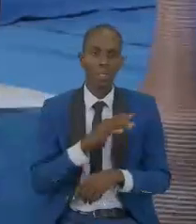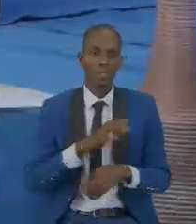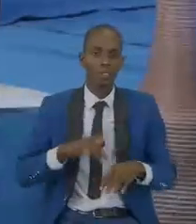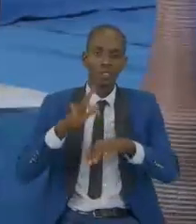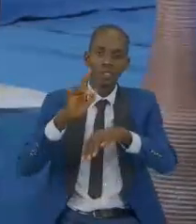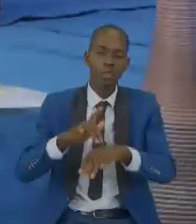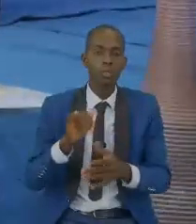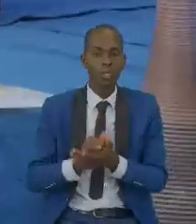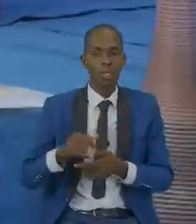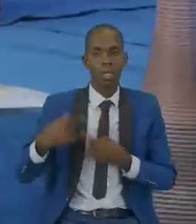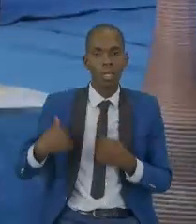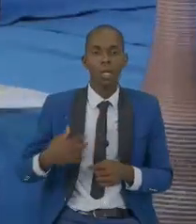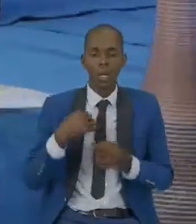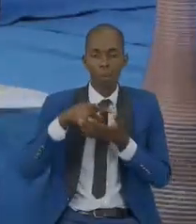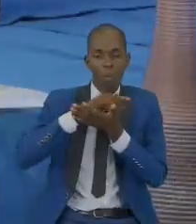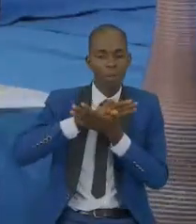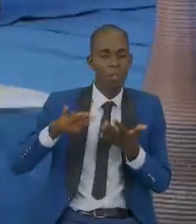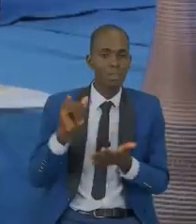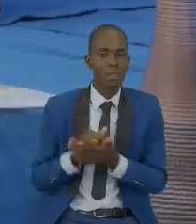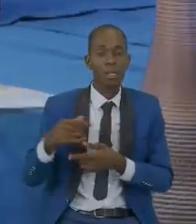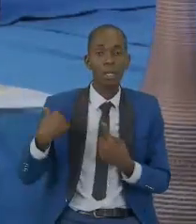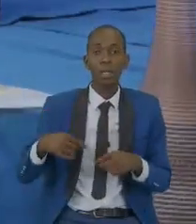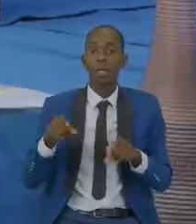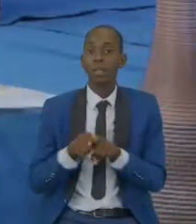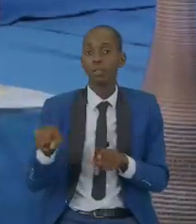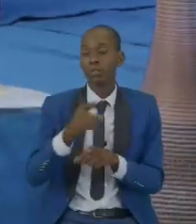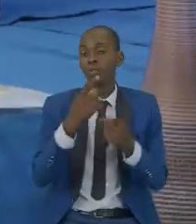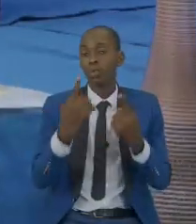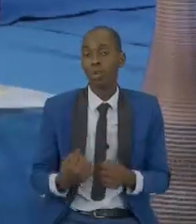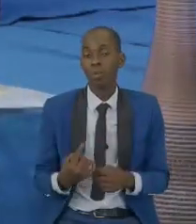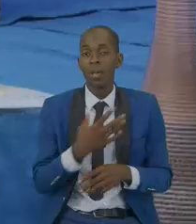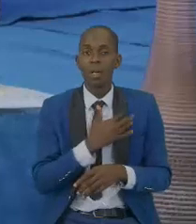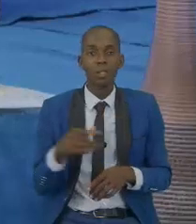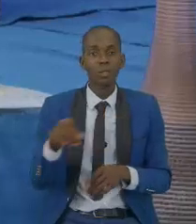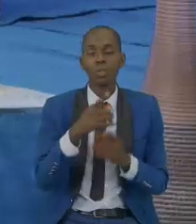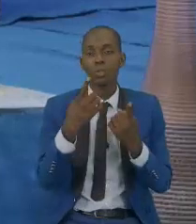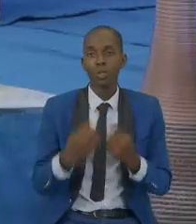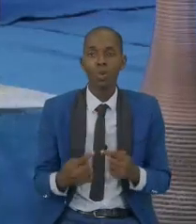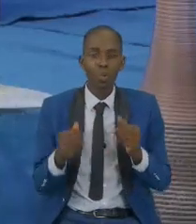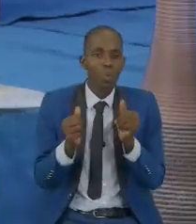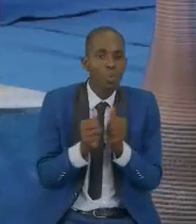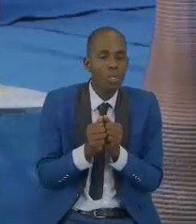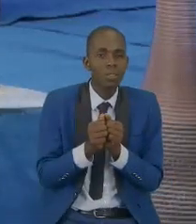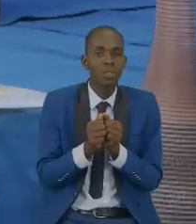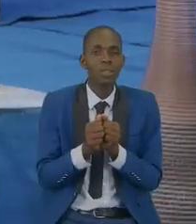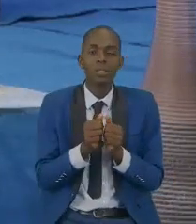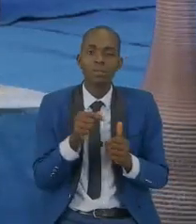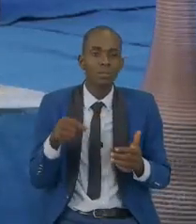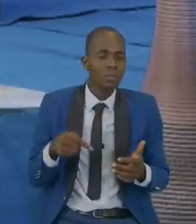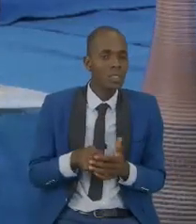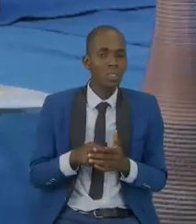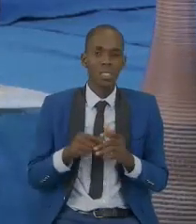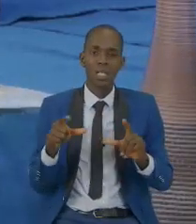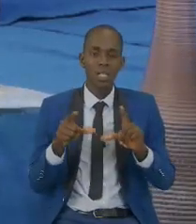heart, and purifies that heart as you come. And you come with this level of